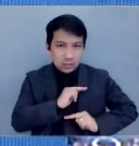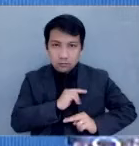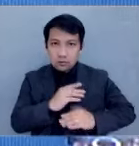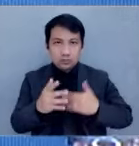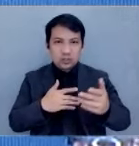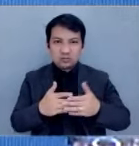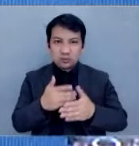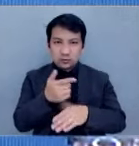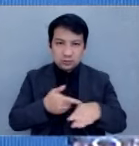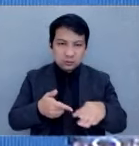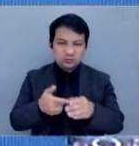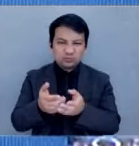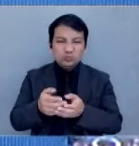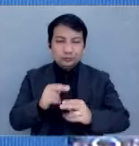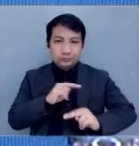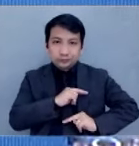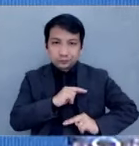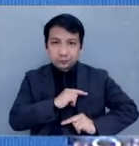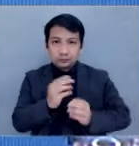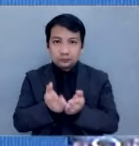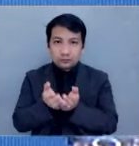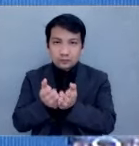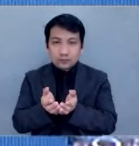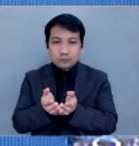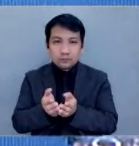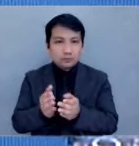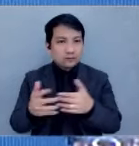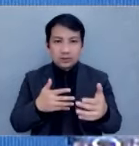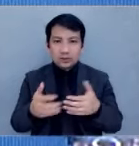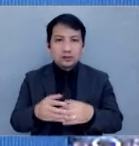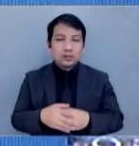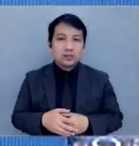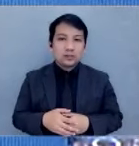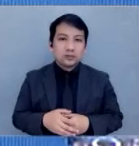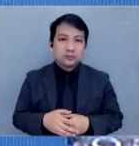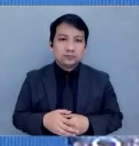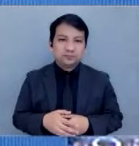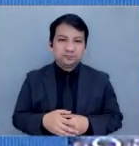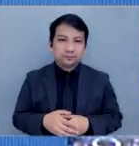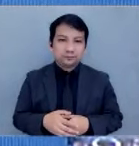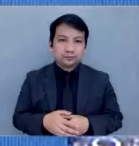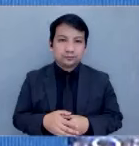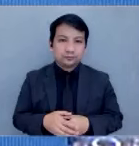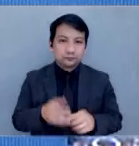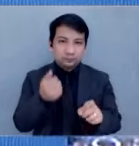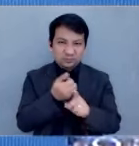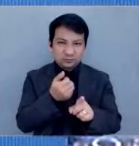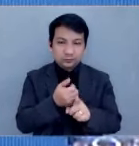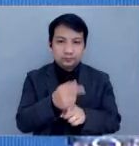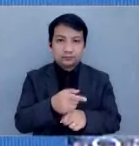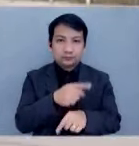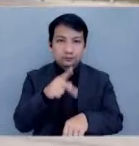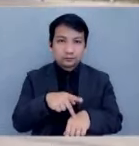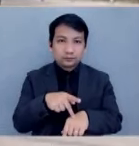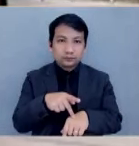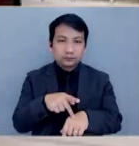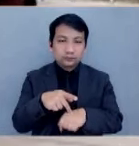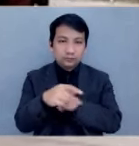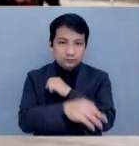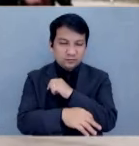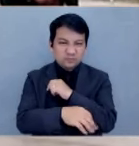navy vessels. It does not matter. That is an attack on the Philippines by a foreign power.